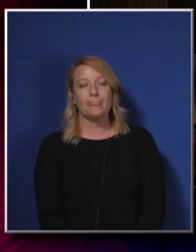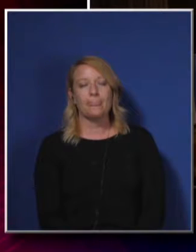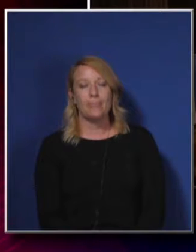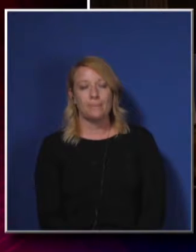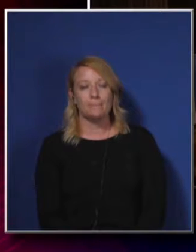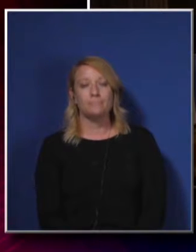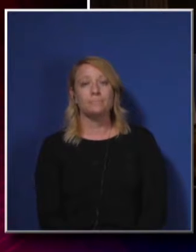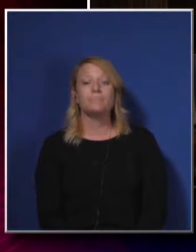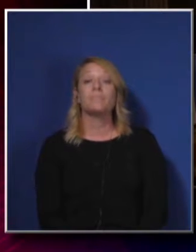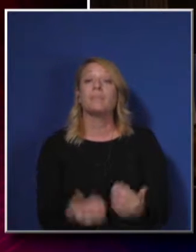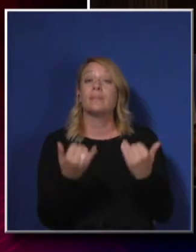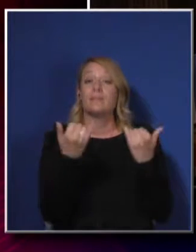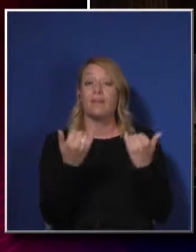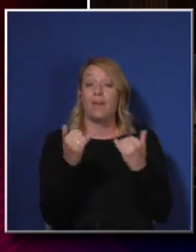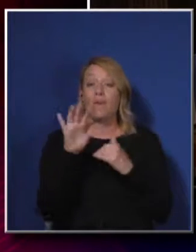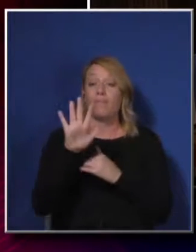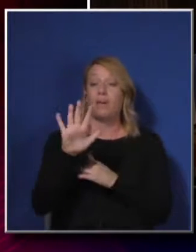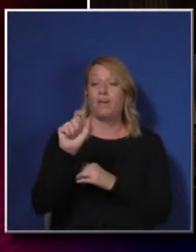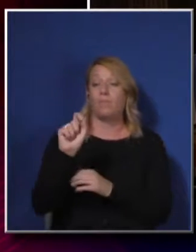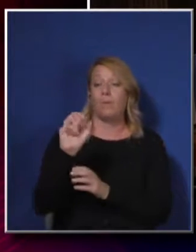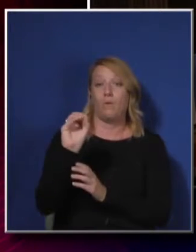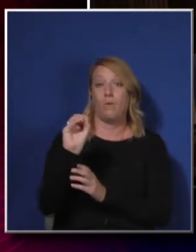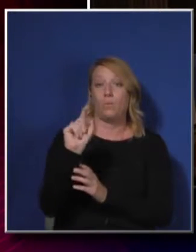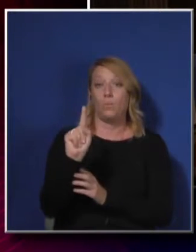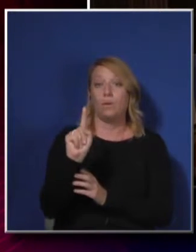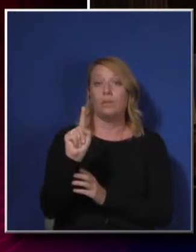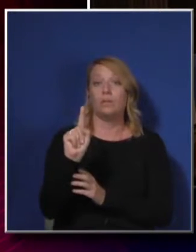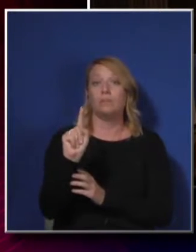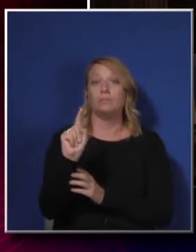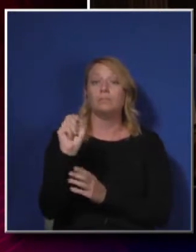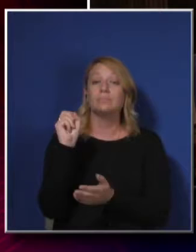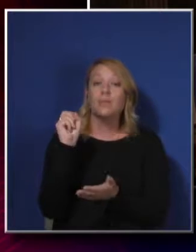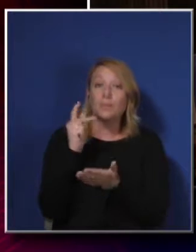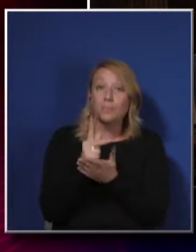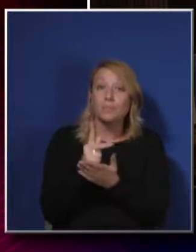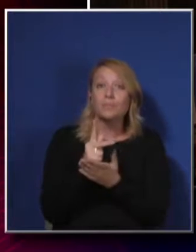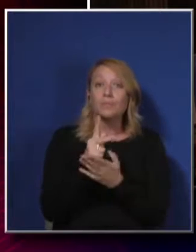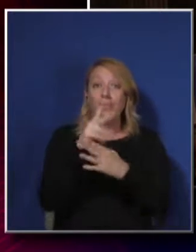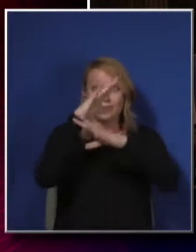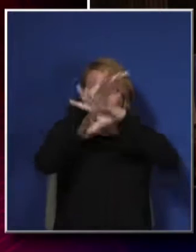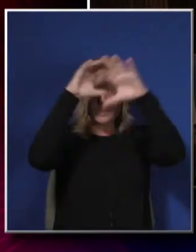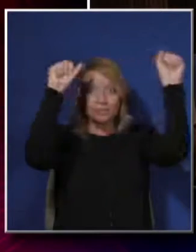Item 5.01, approval of superintendent's evaluation.